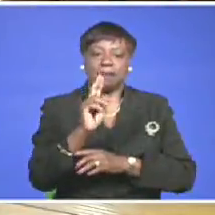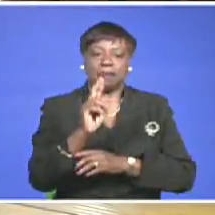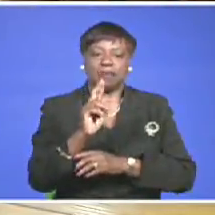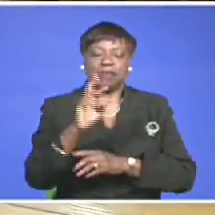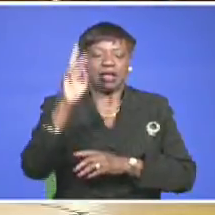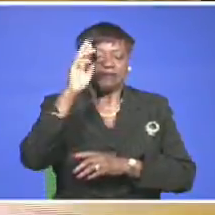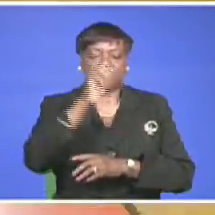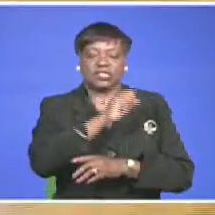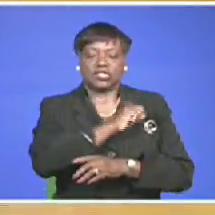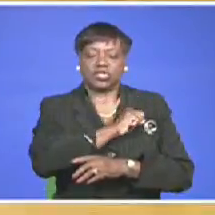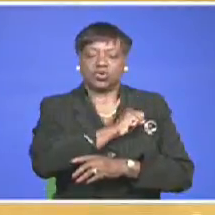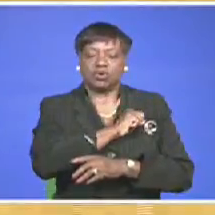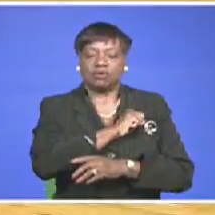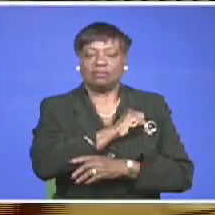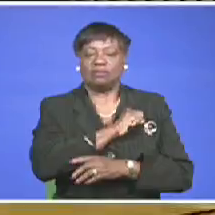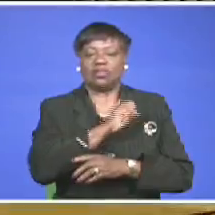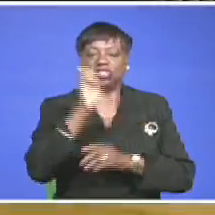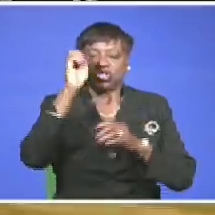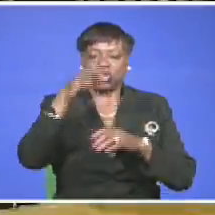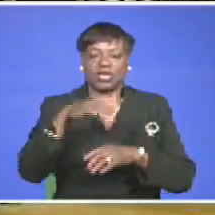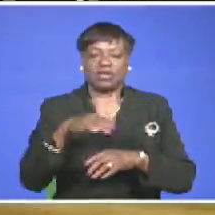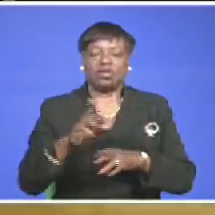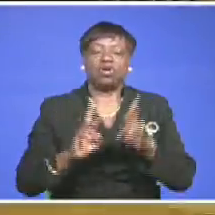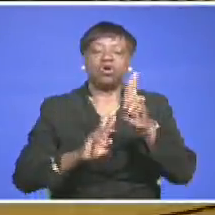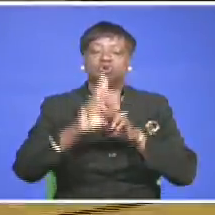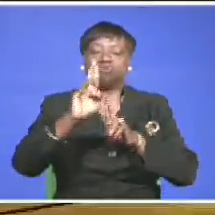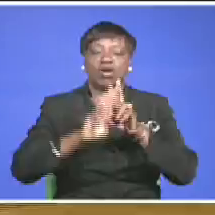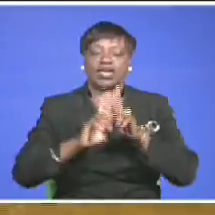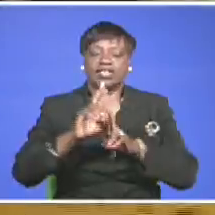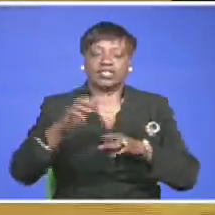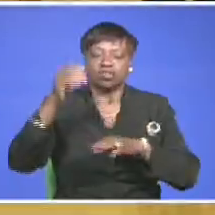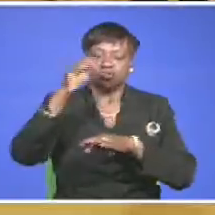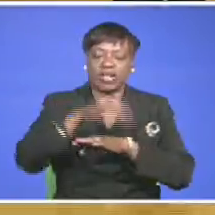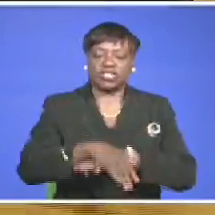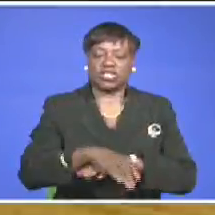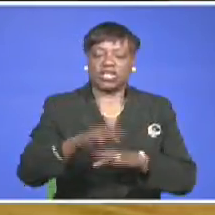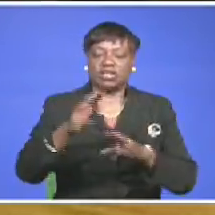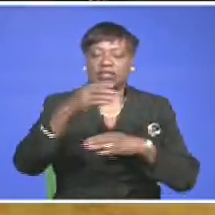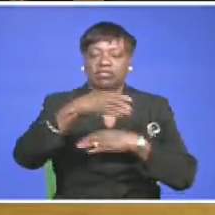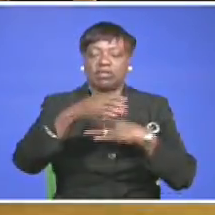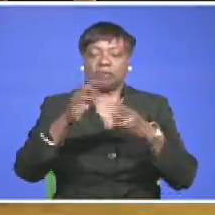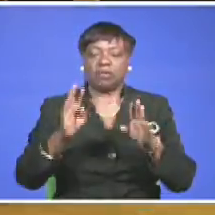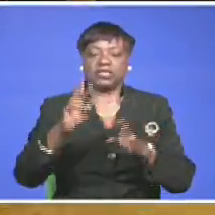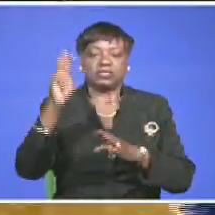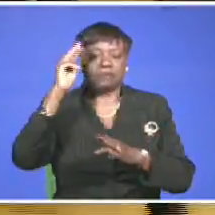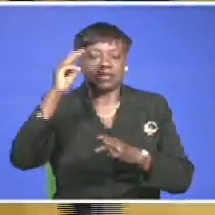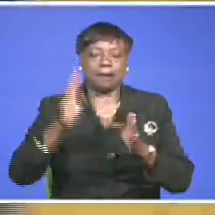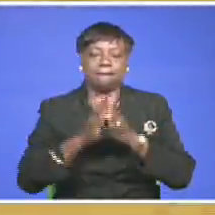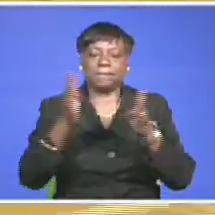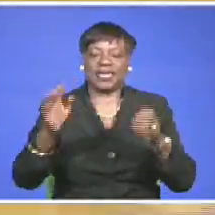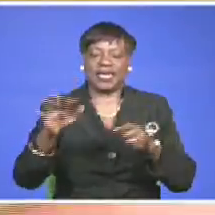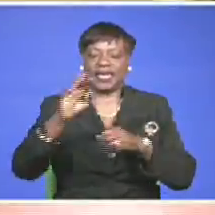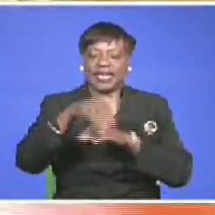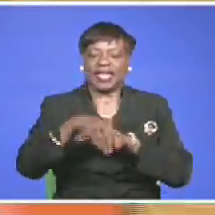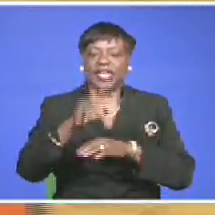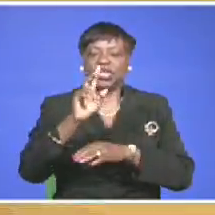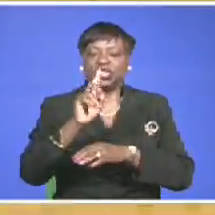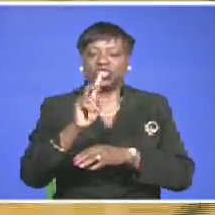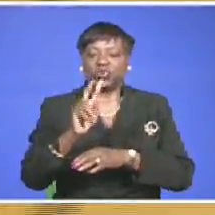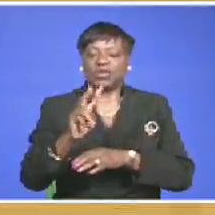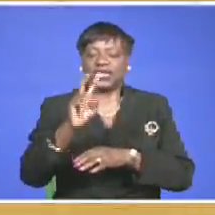it up from downtown. Rockets also crashing the boards. Munning's a big night, 28 points and